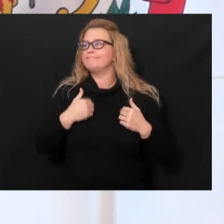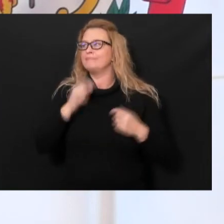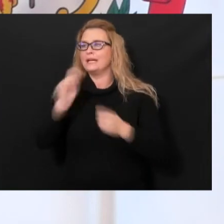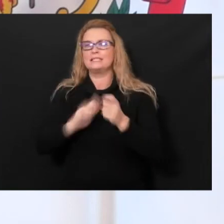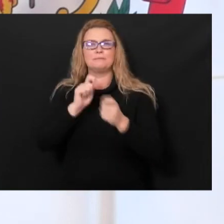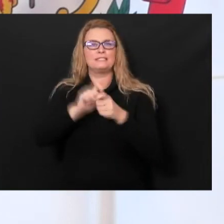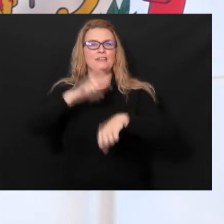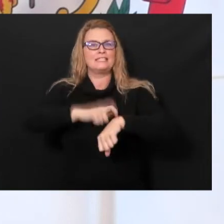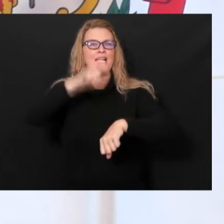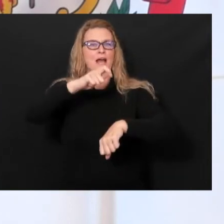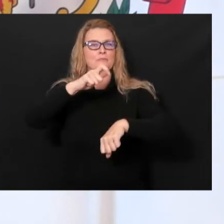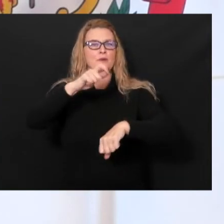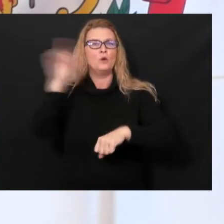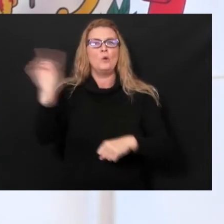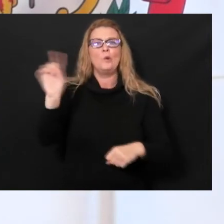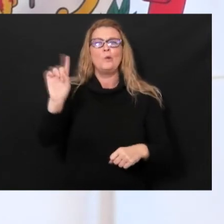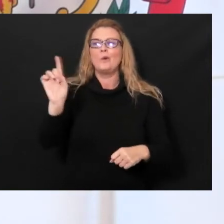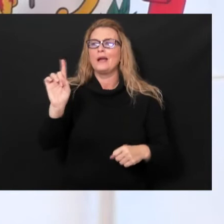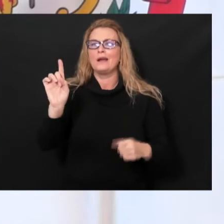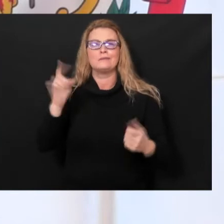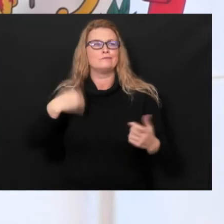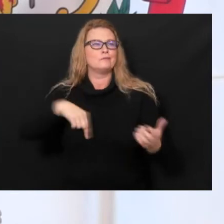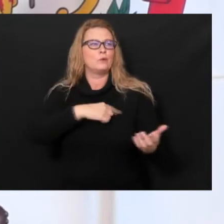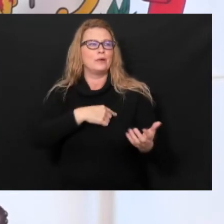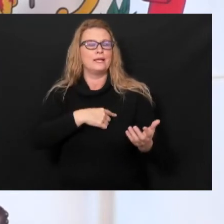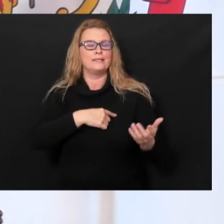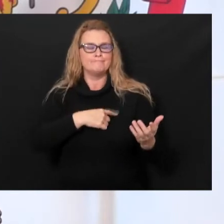that point in time where you say, okay,